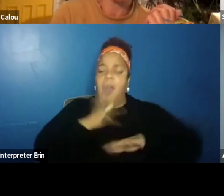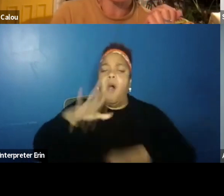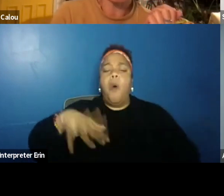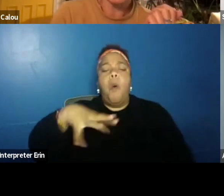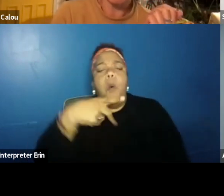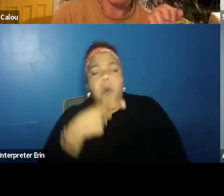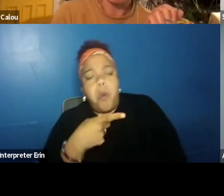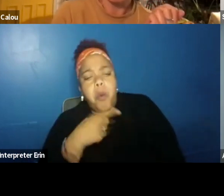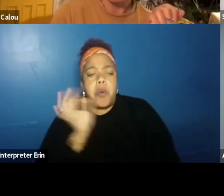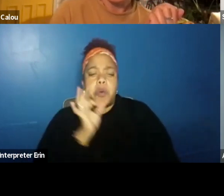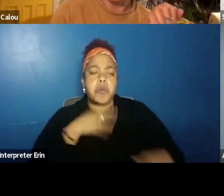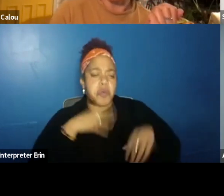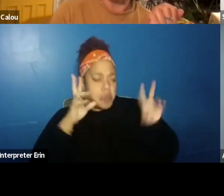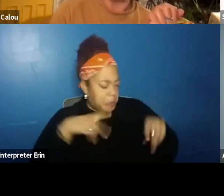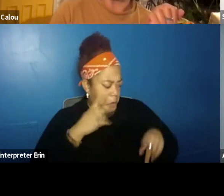right?